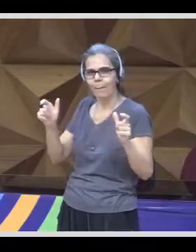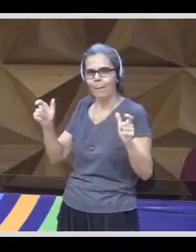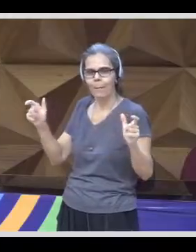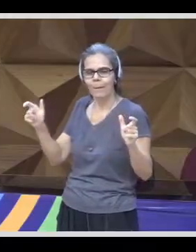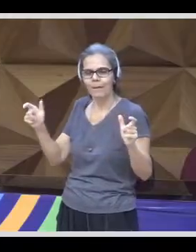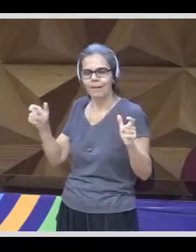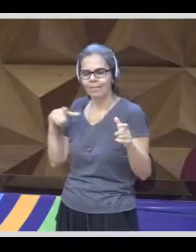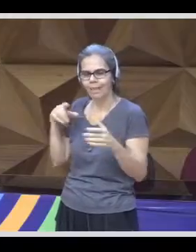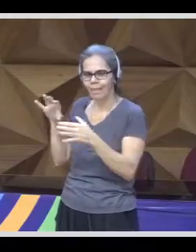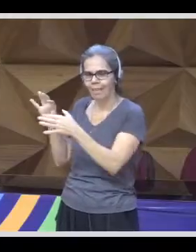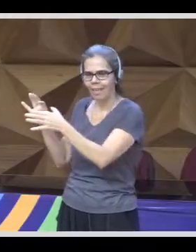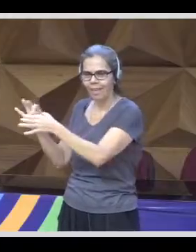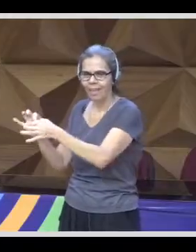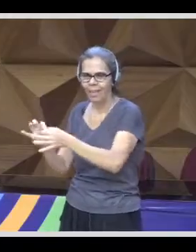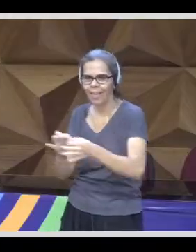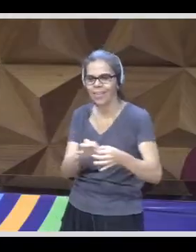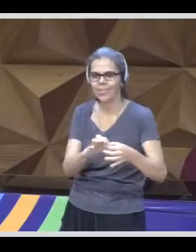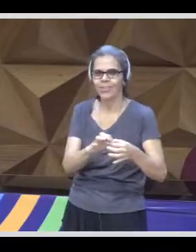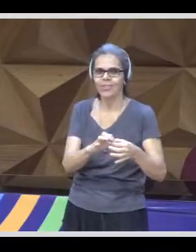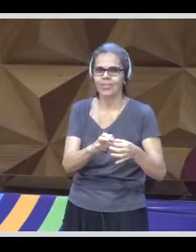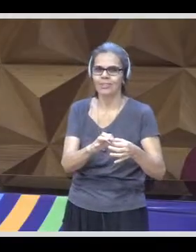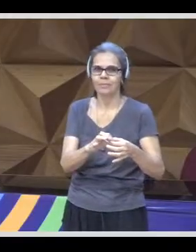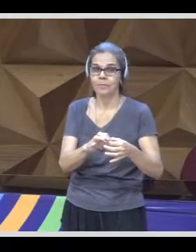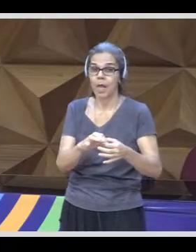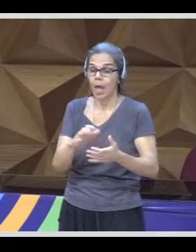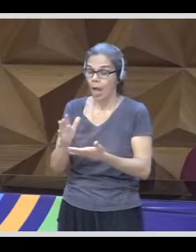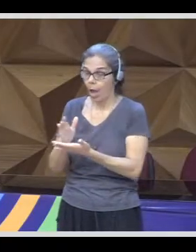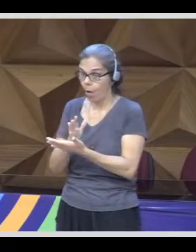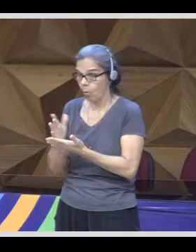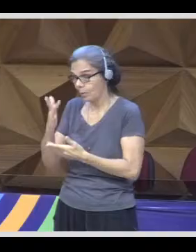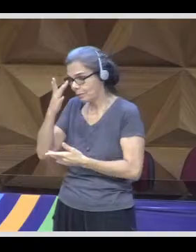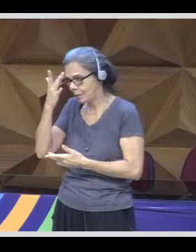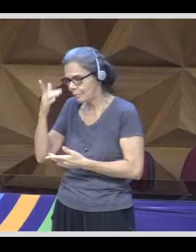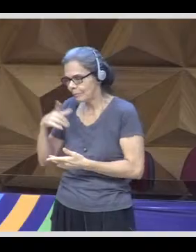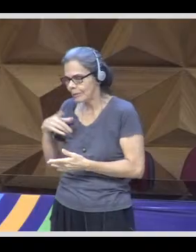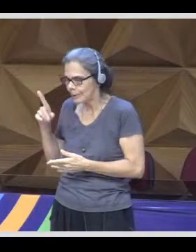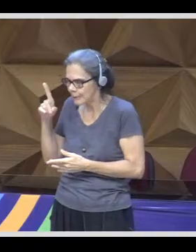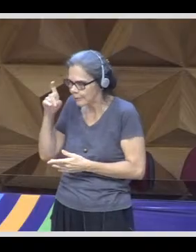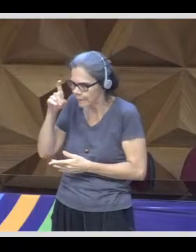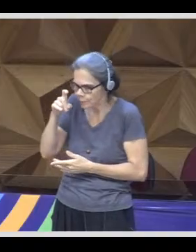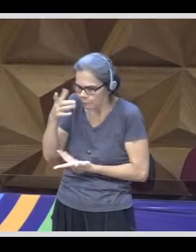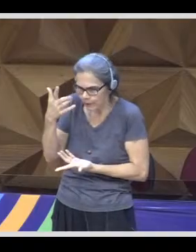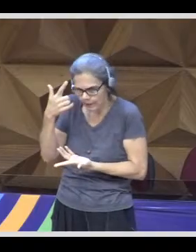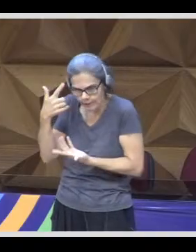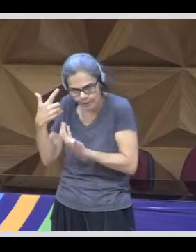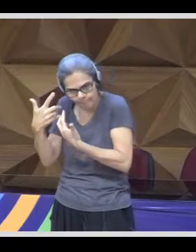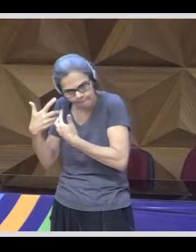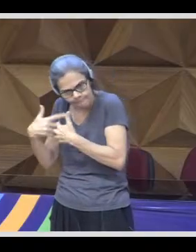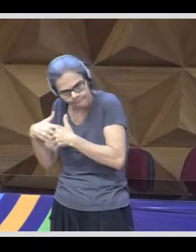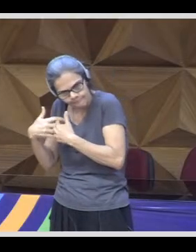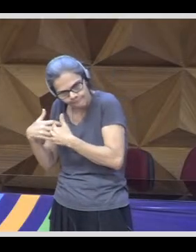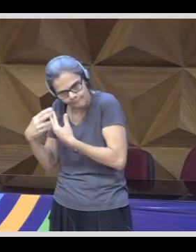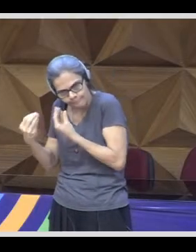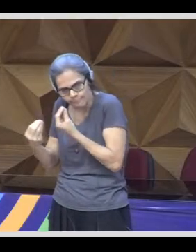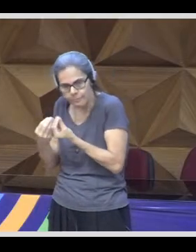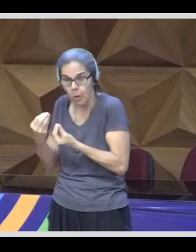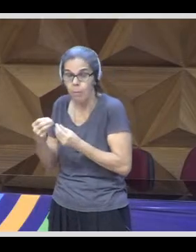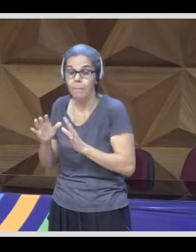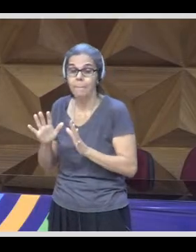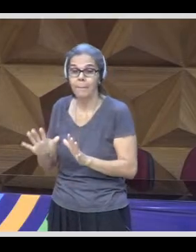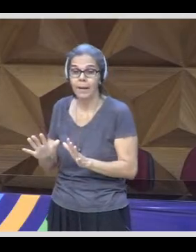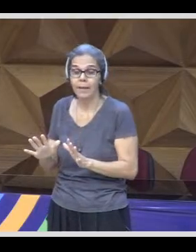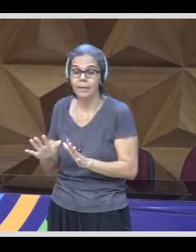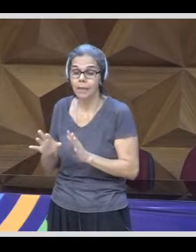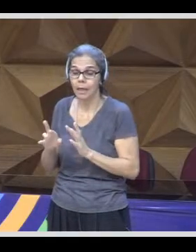process. But most importantly, the claim that I have is that not all the edges are equally important. These networks are